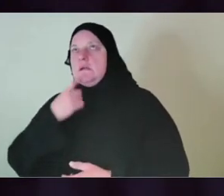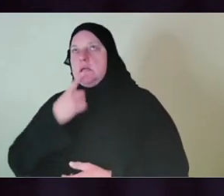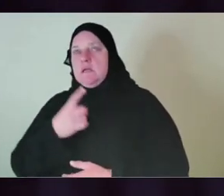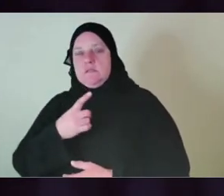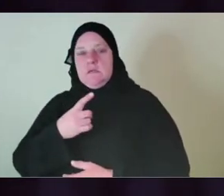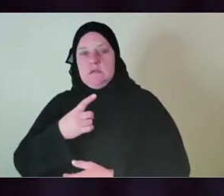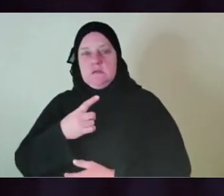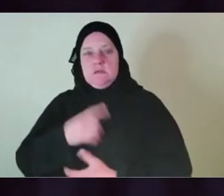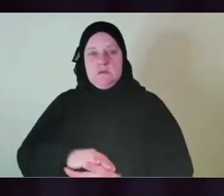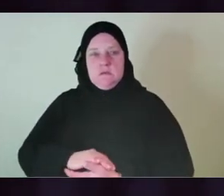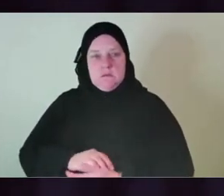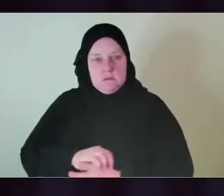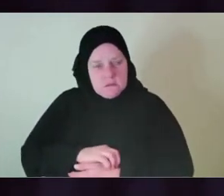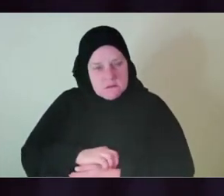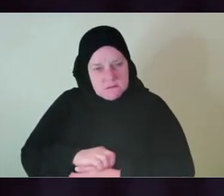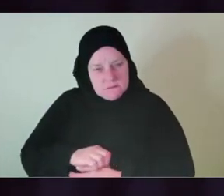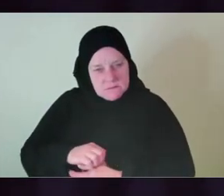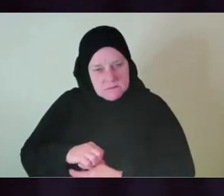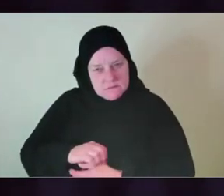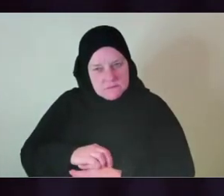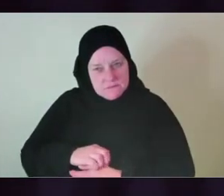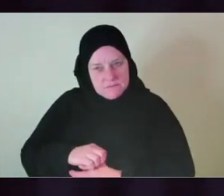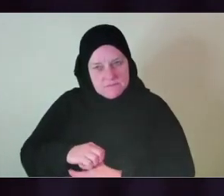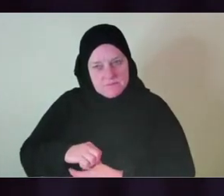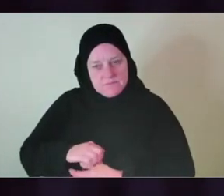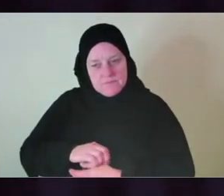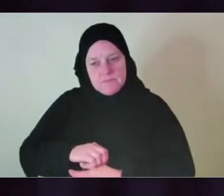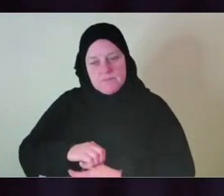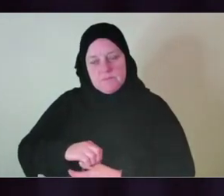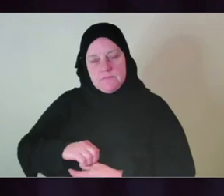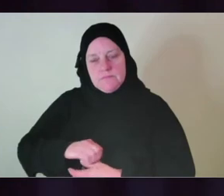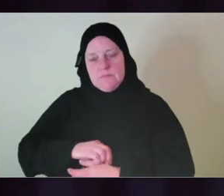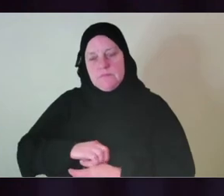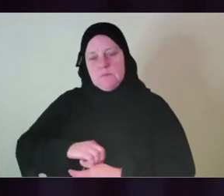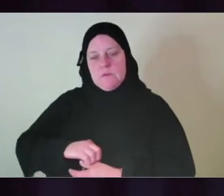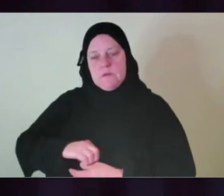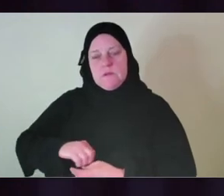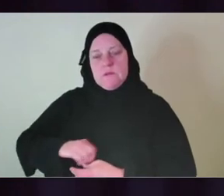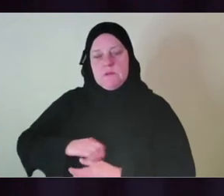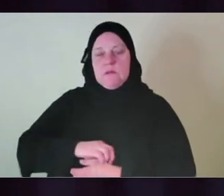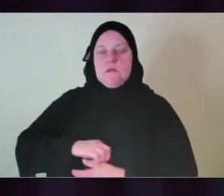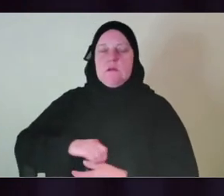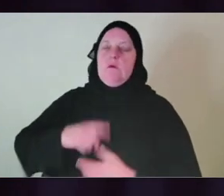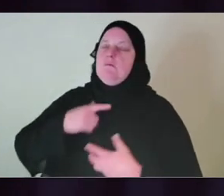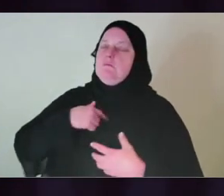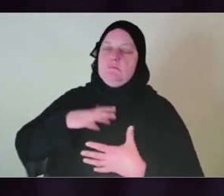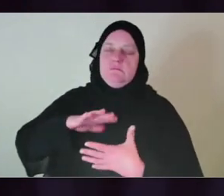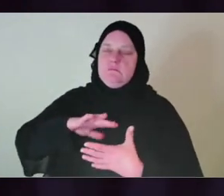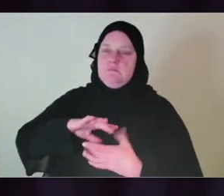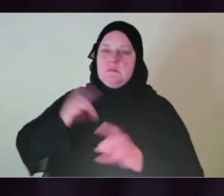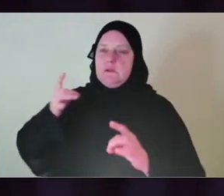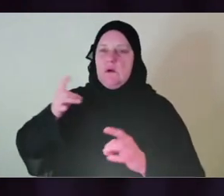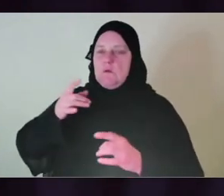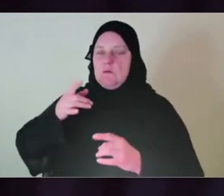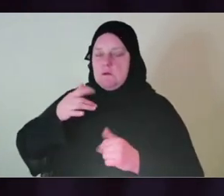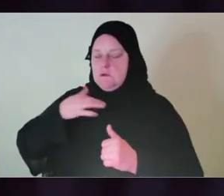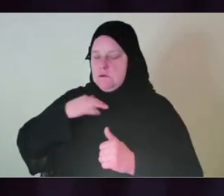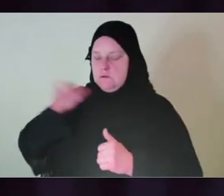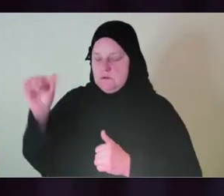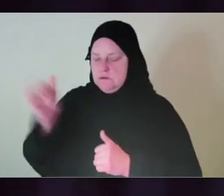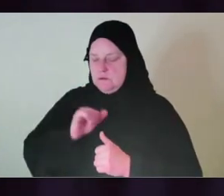Hussein. You should be debased for Hussein and never live after him. In other words, O